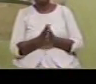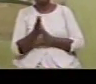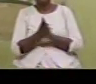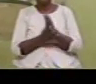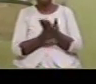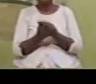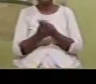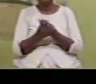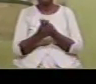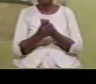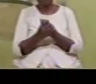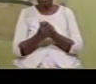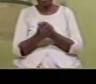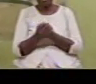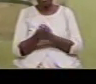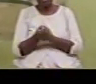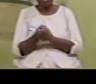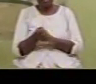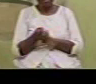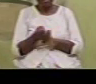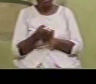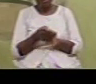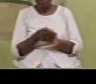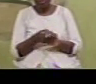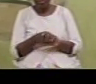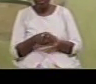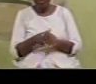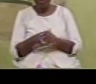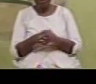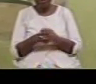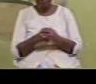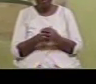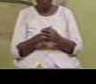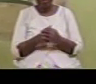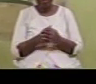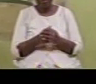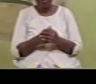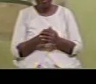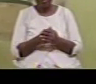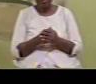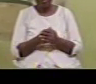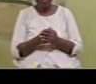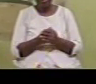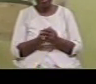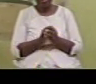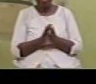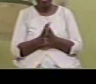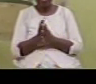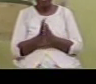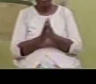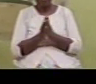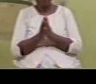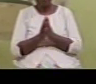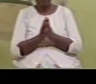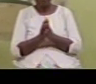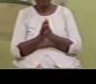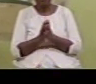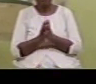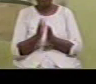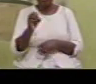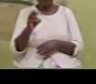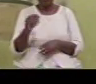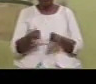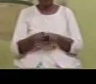society, either by eating, drinking, and in dressing, so as to glorify